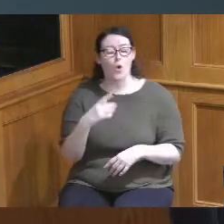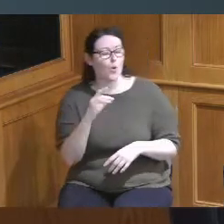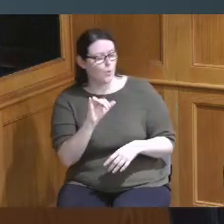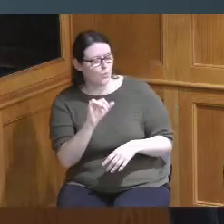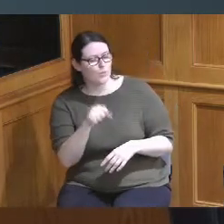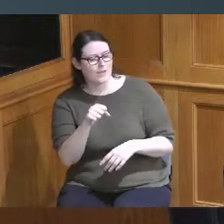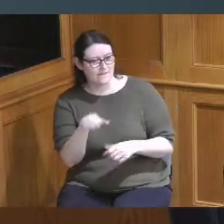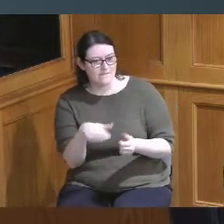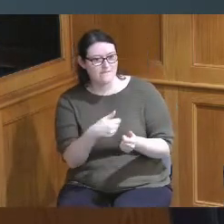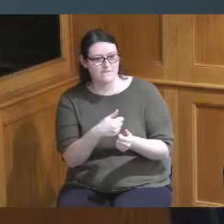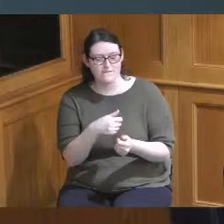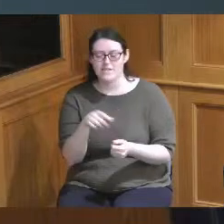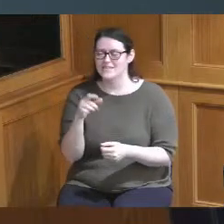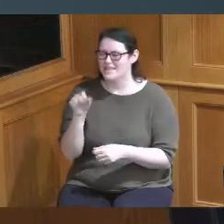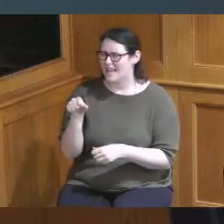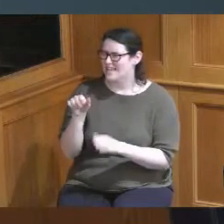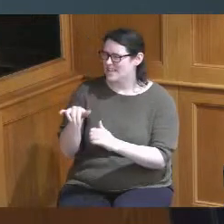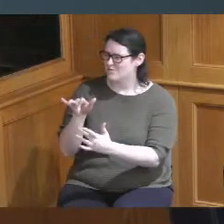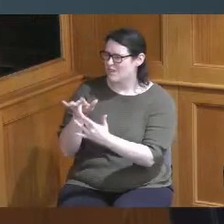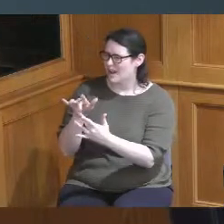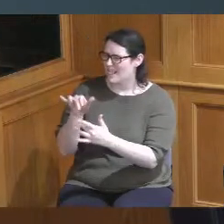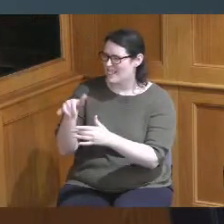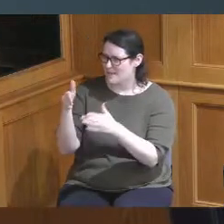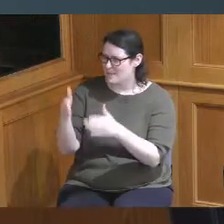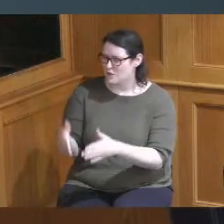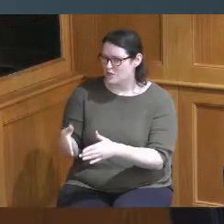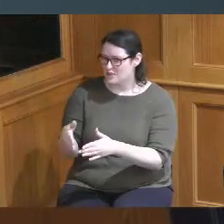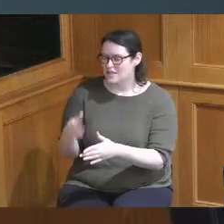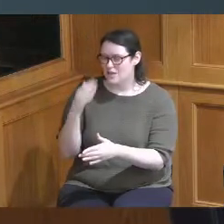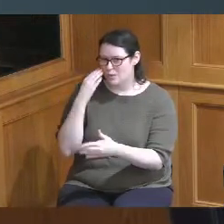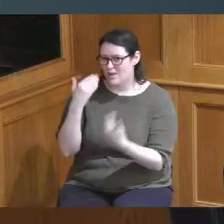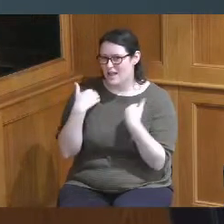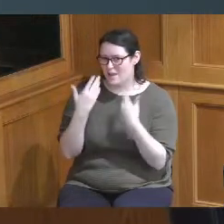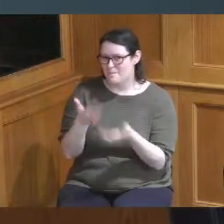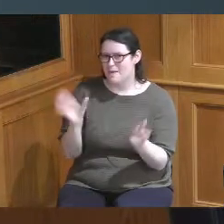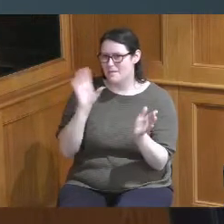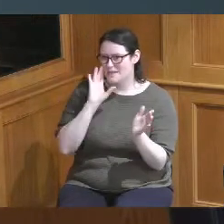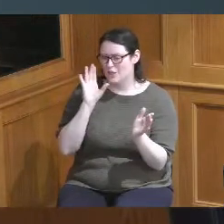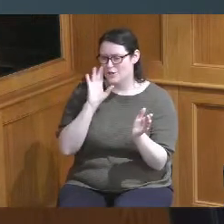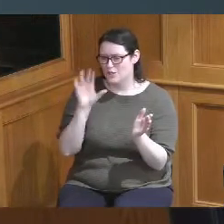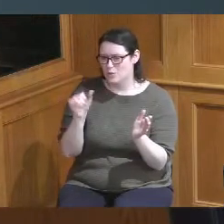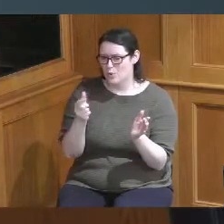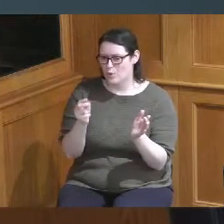up with the gentleman, because I know we had public hearings out in Colerain Township.